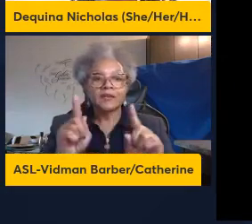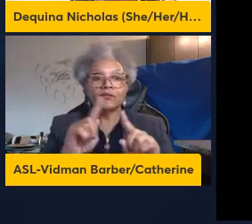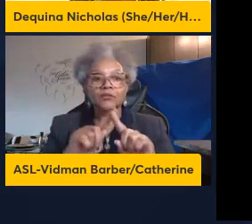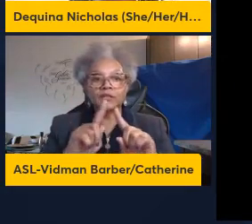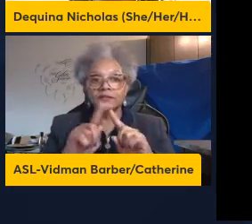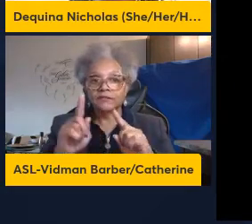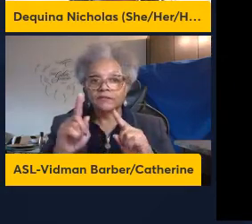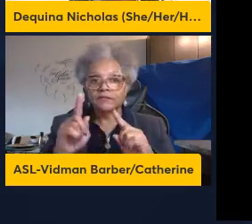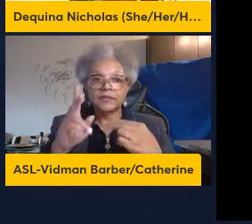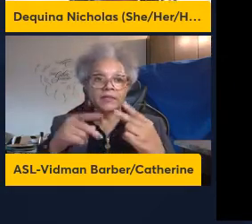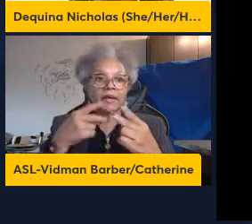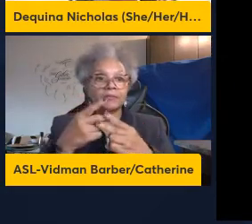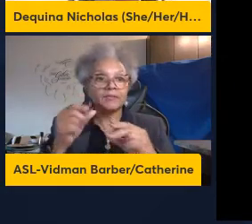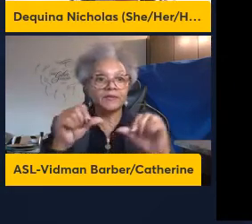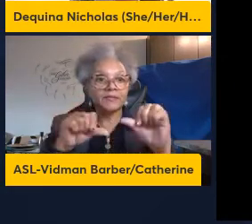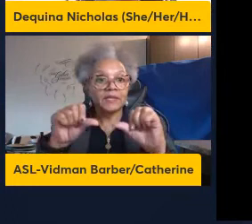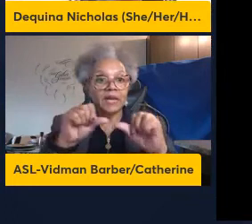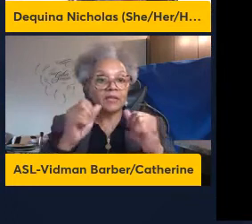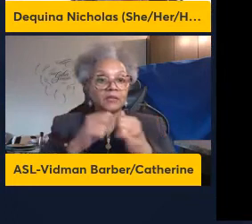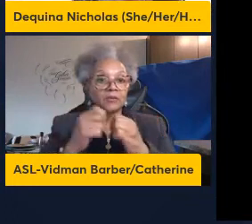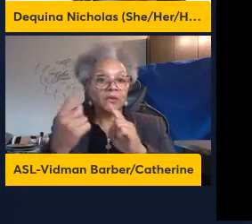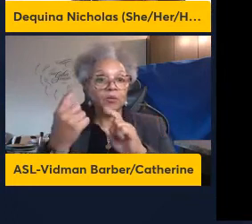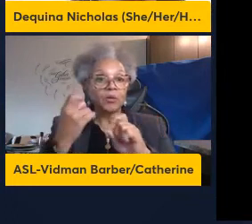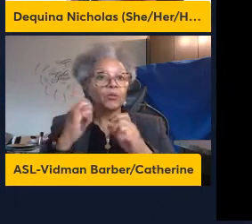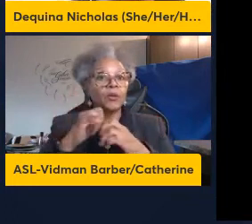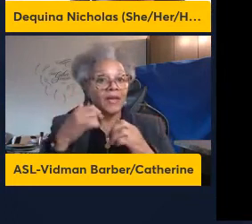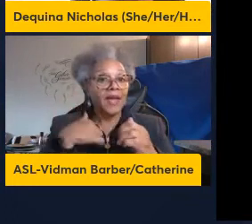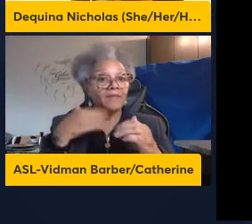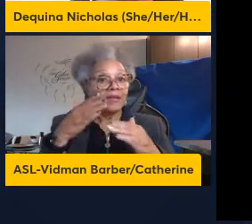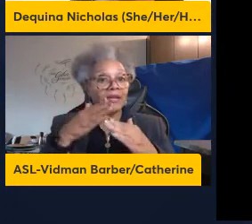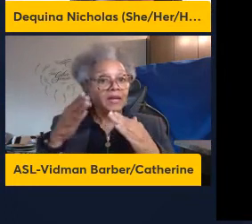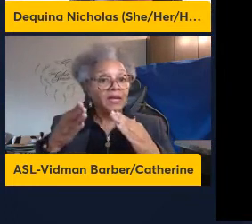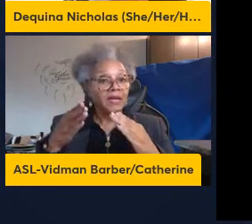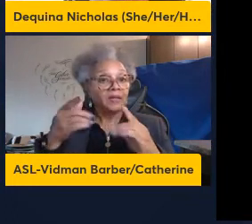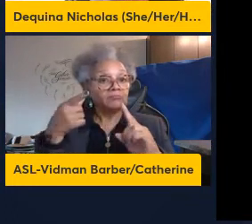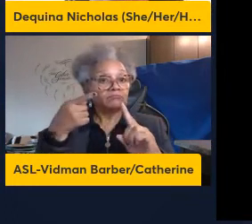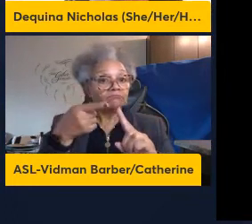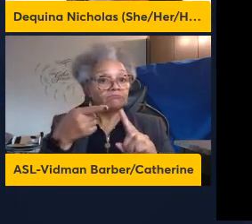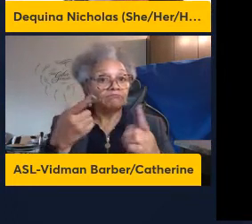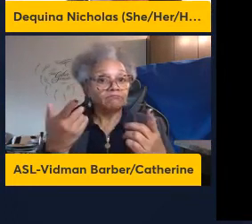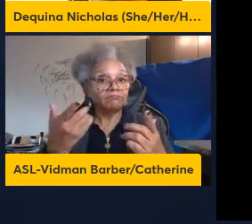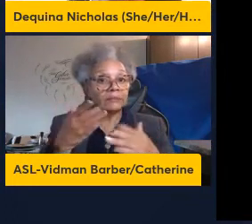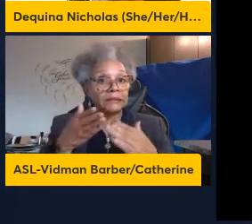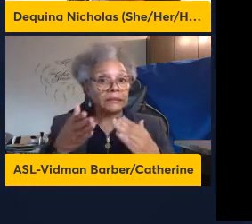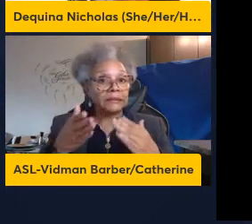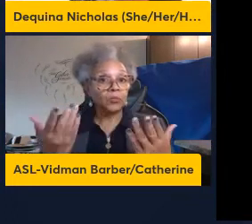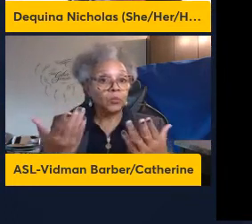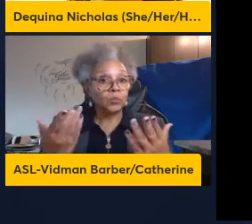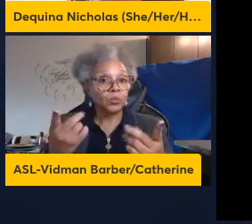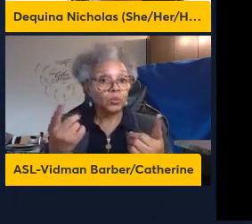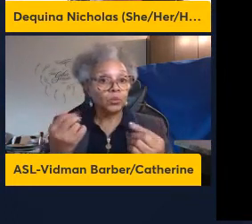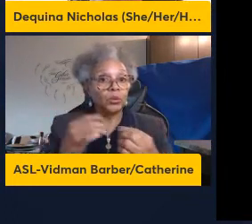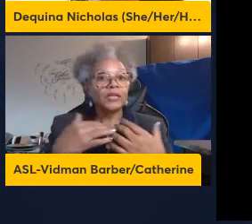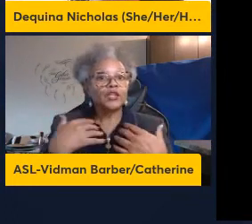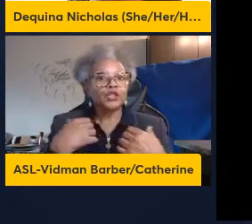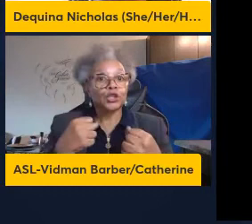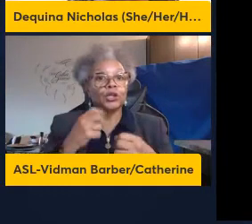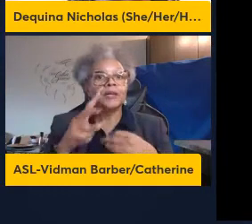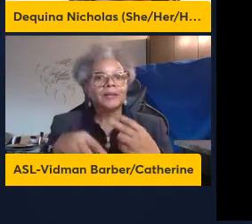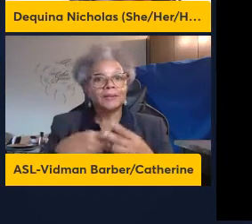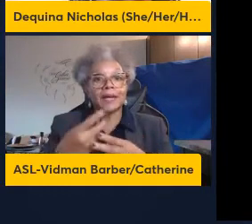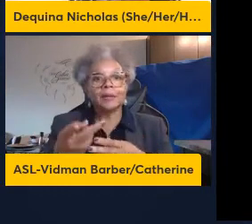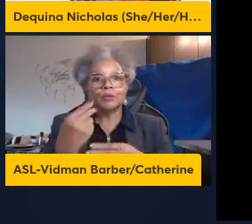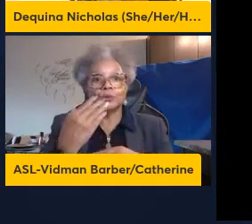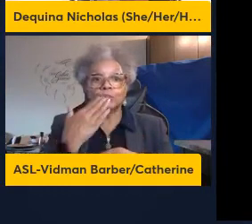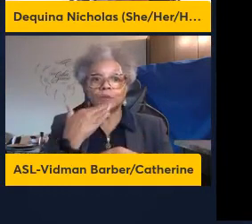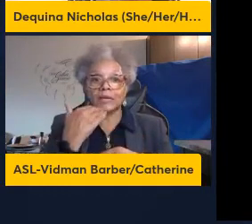to answer our questions, we do have an end game in mind. Our end game, of course, at the end of the day, is going to be to cure type 2 diabetes and just stop